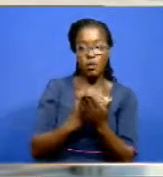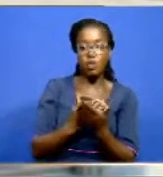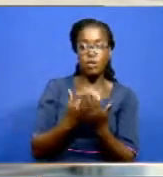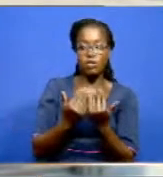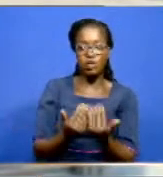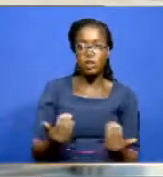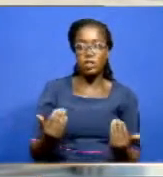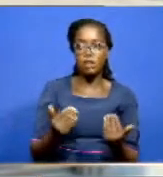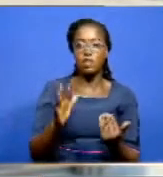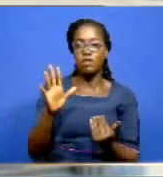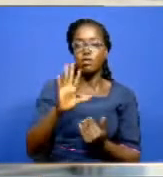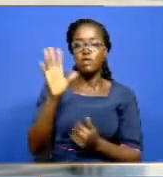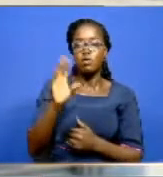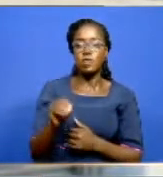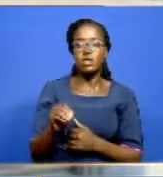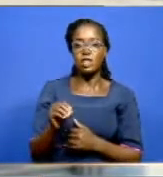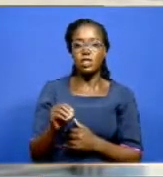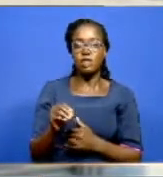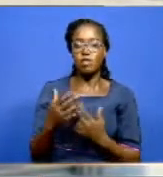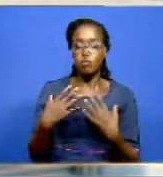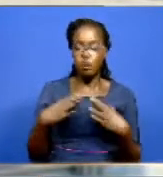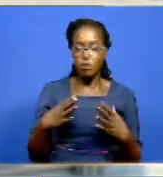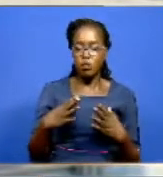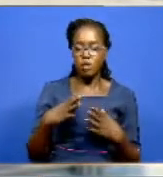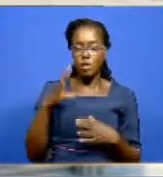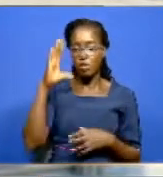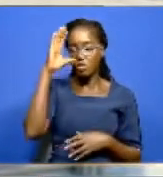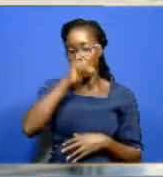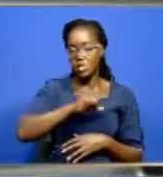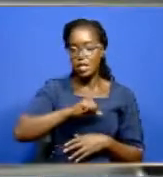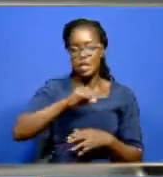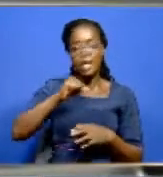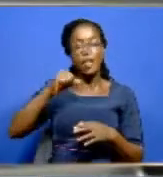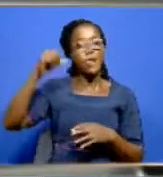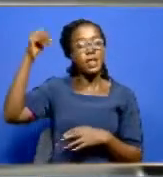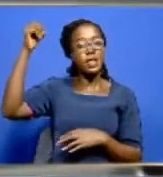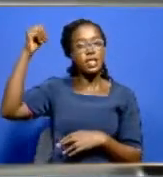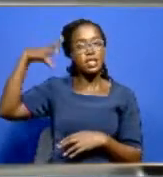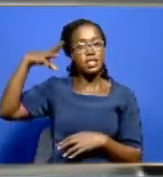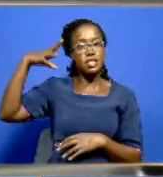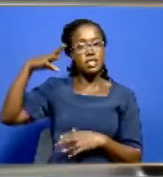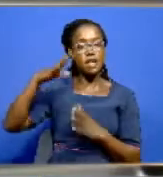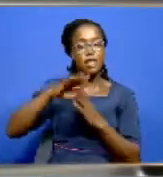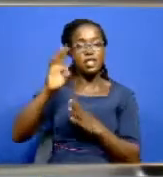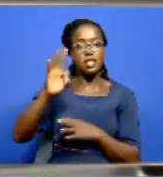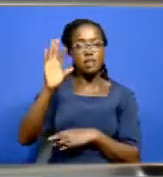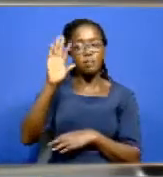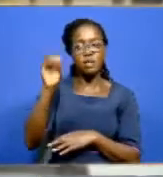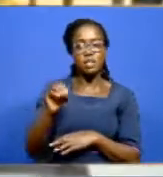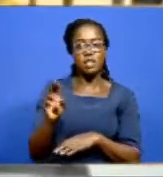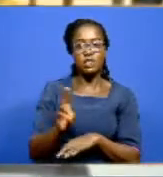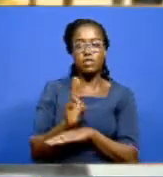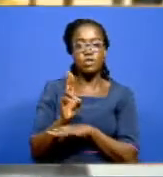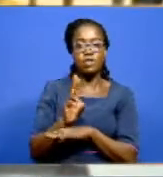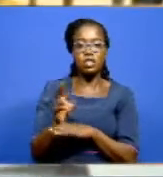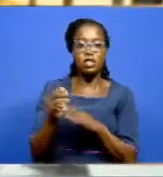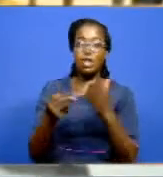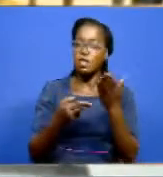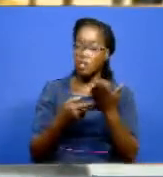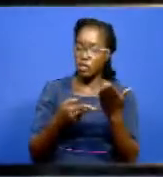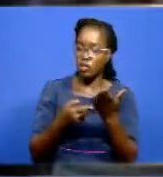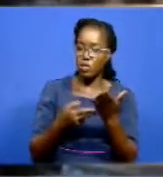of the population does not have access to electricity and where less than 3% of the population uses such innovative